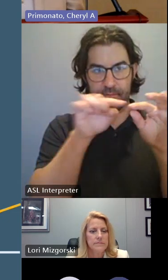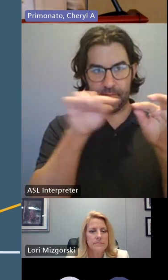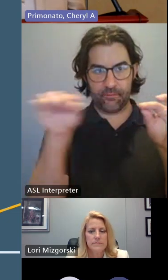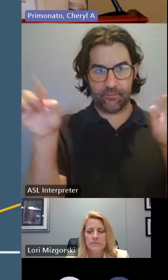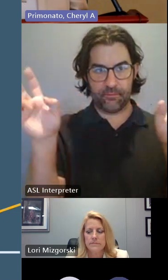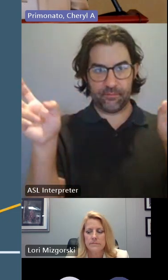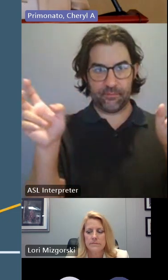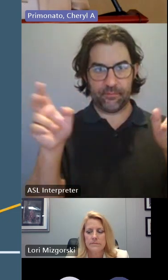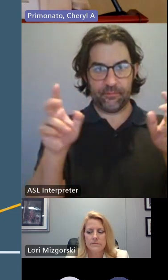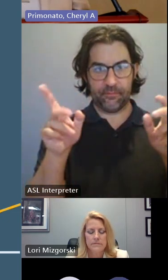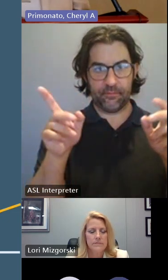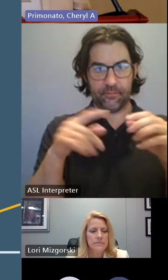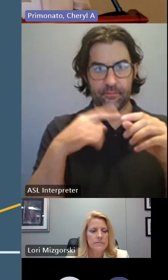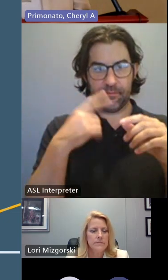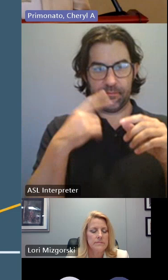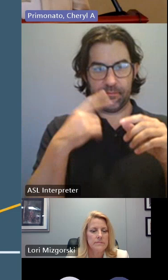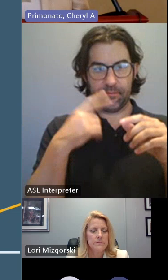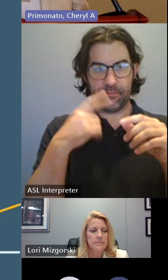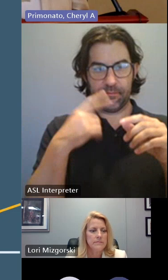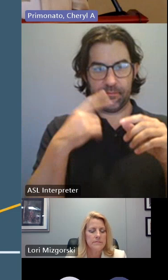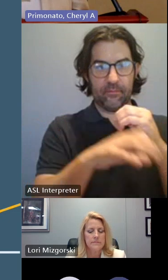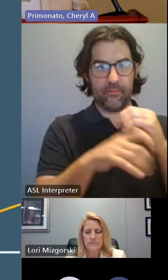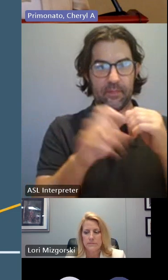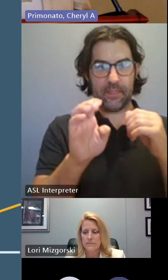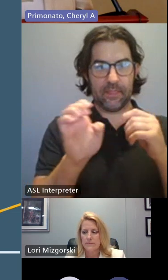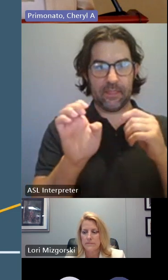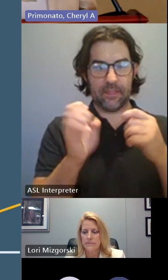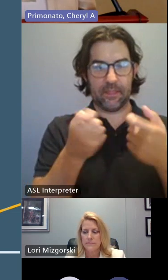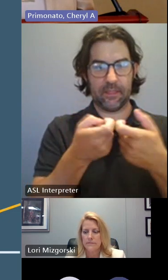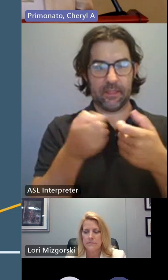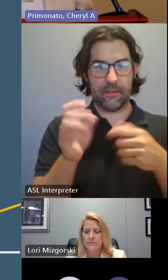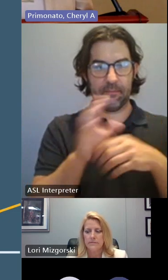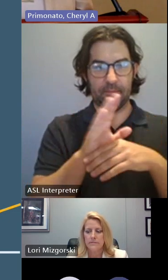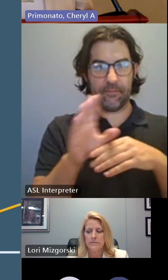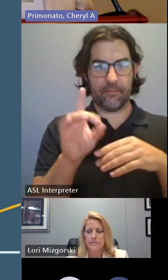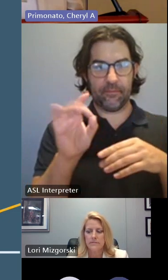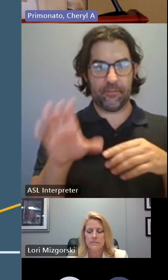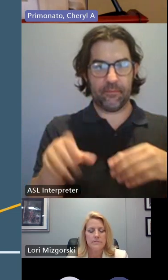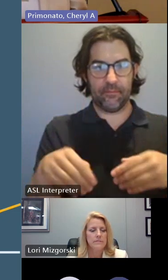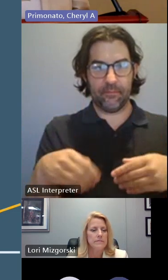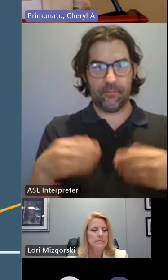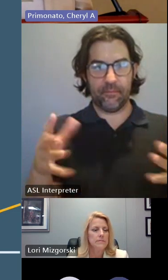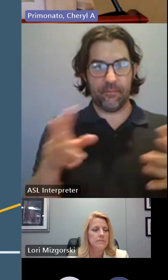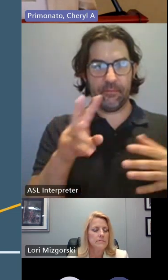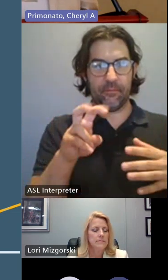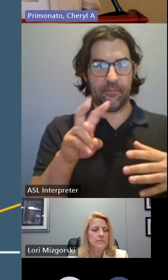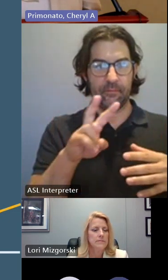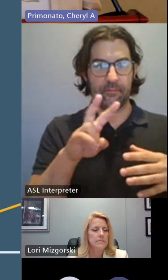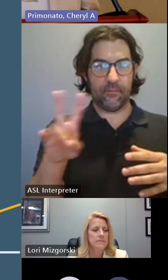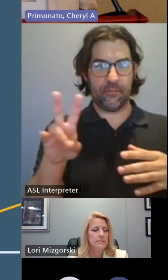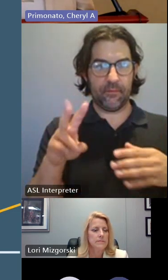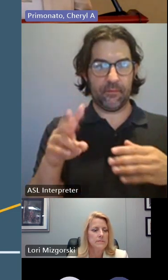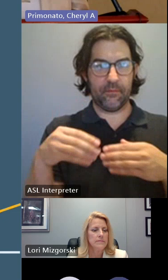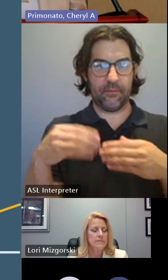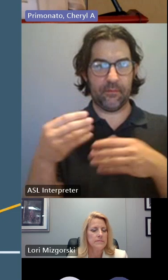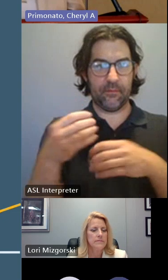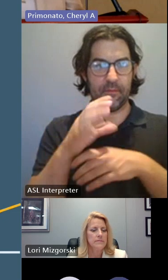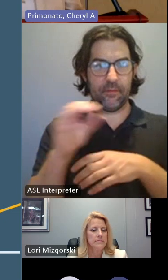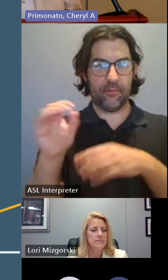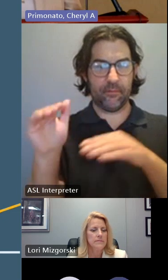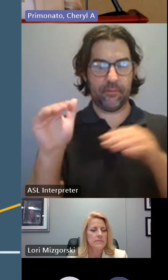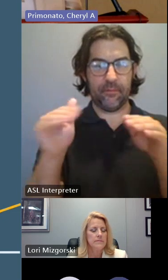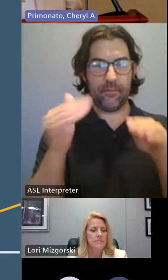B24-05-45A. It was publicly advertised in e-business. Documents were distributed. 227 suppliers were notified of the